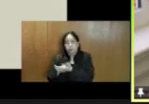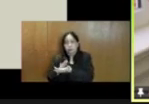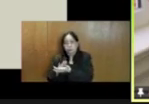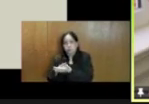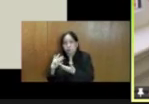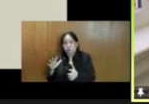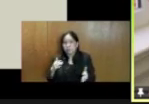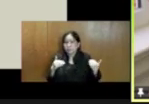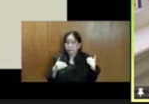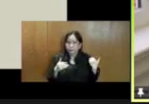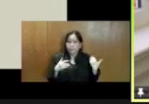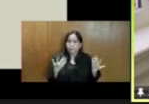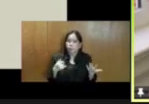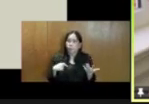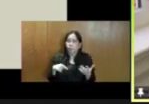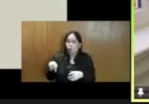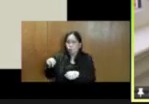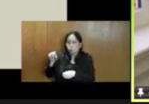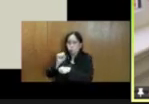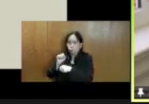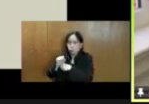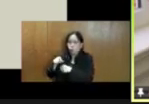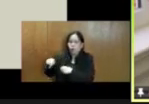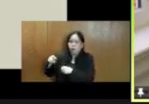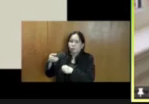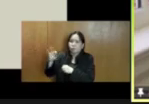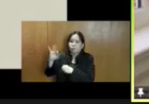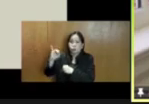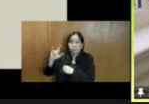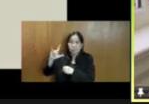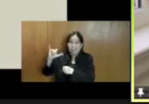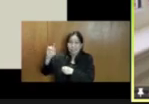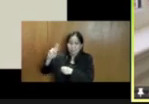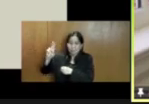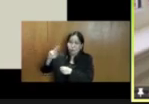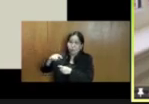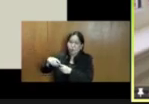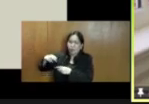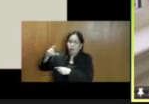fuel intensive sectors are at risk and whether or not they'll be able to transition